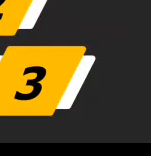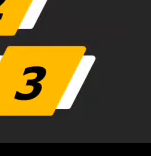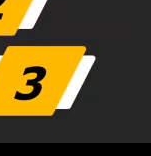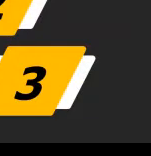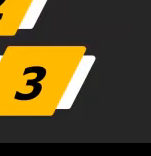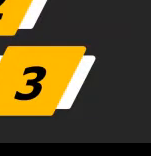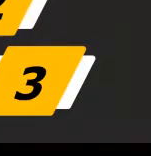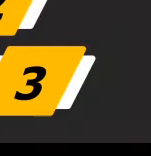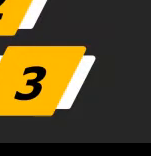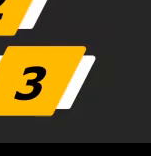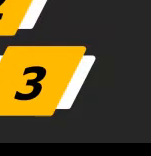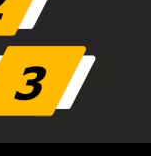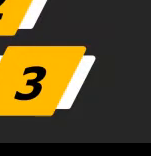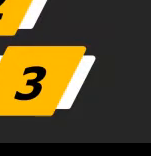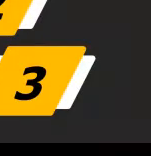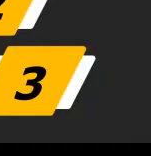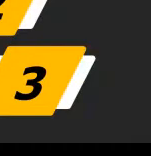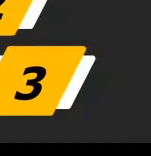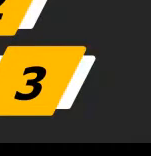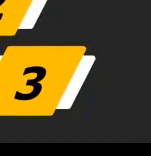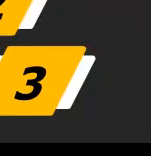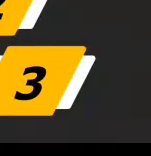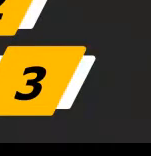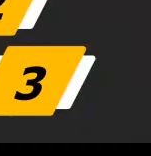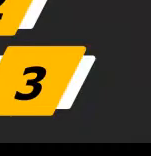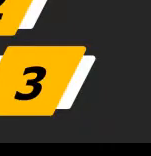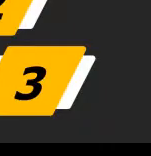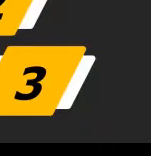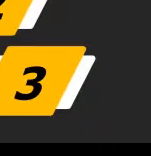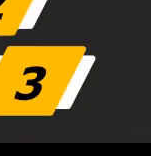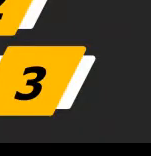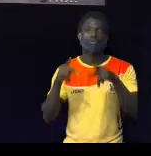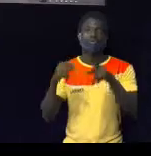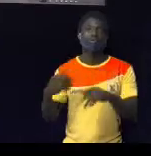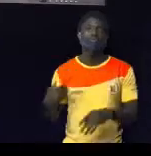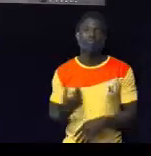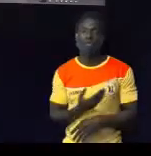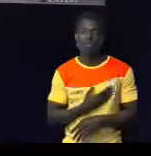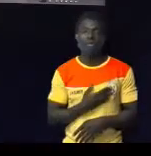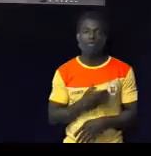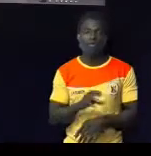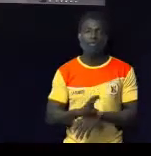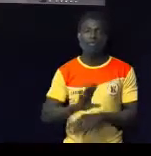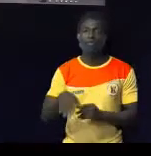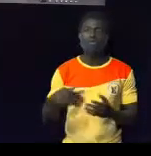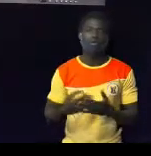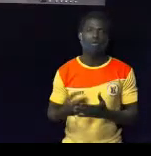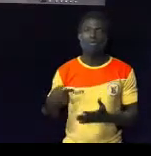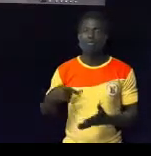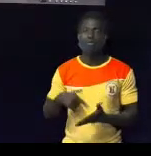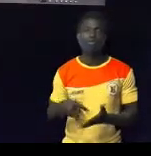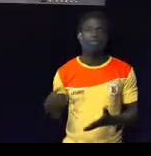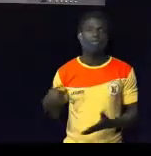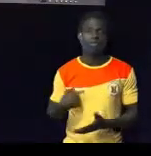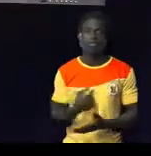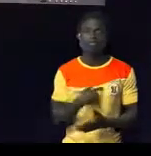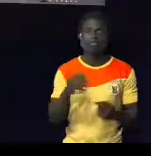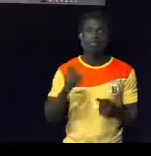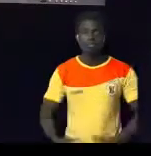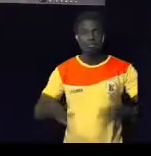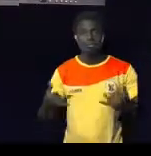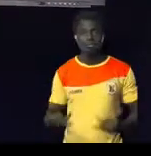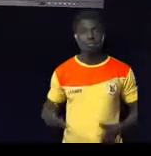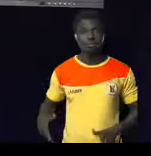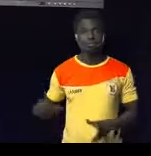three, state and discuss how we can promote our culture. All these we want to achieve in today's